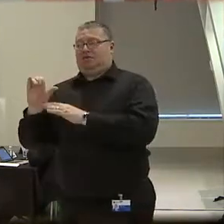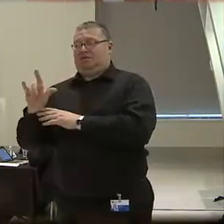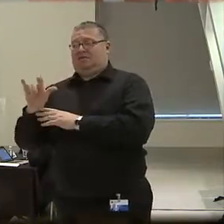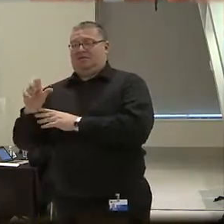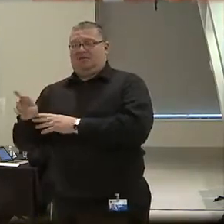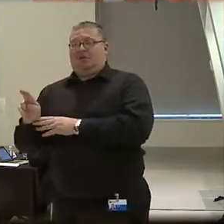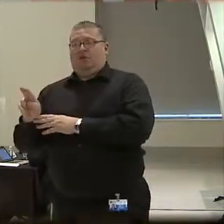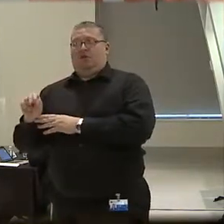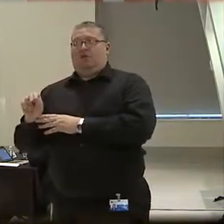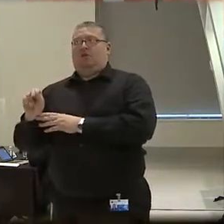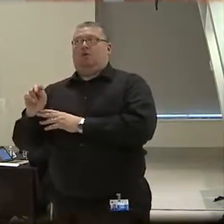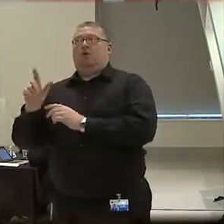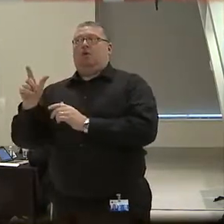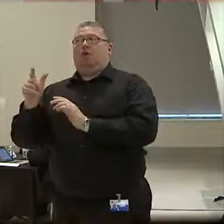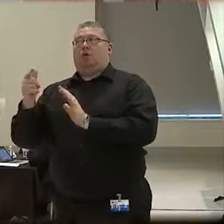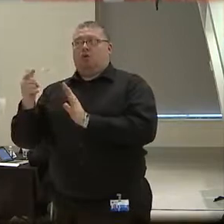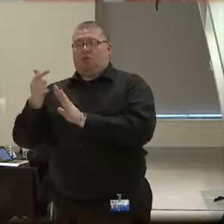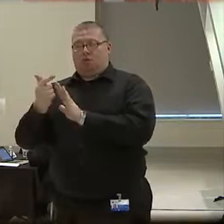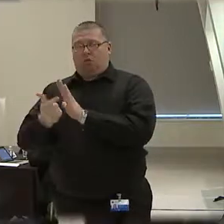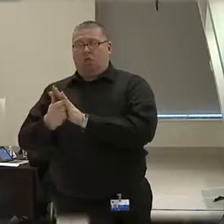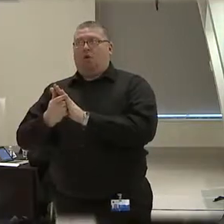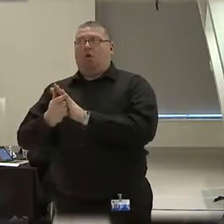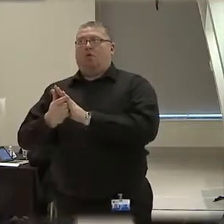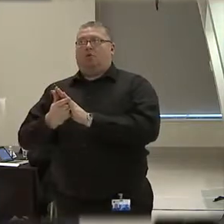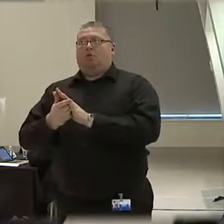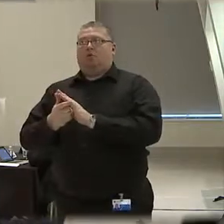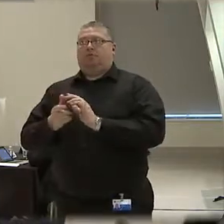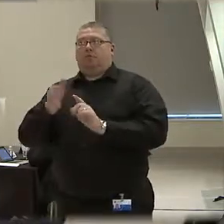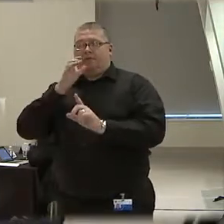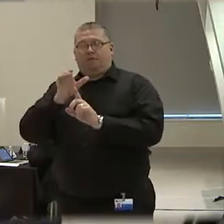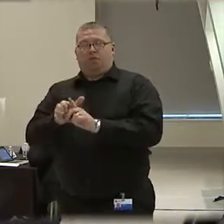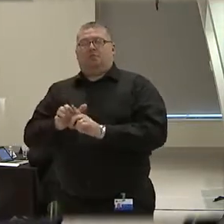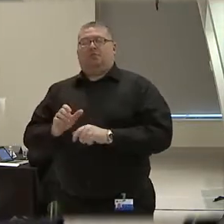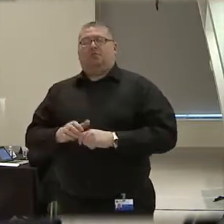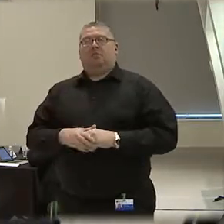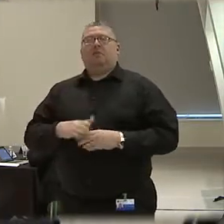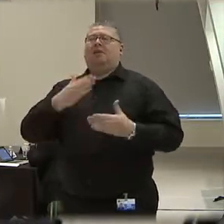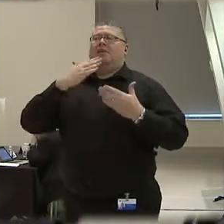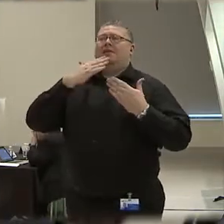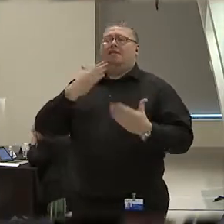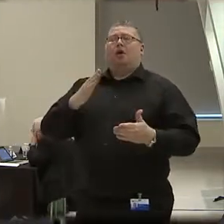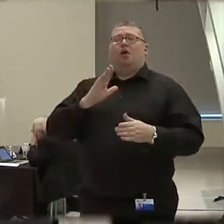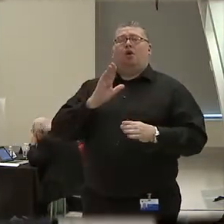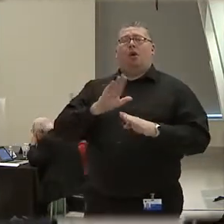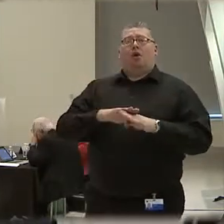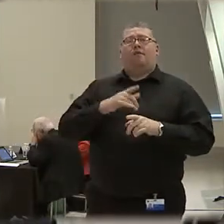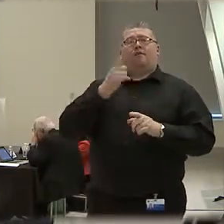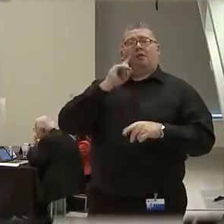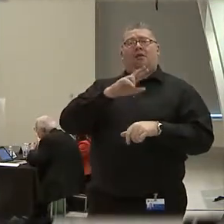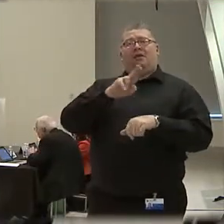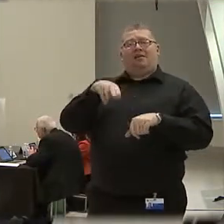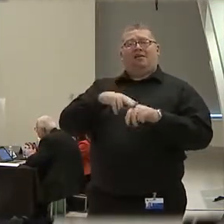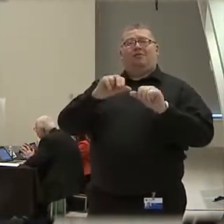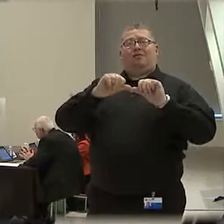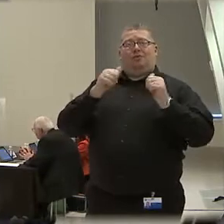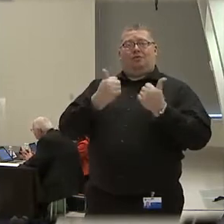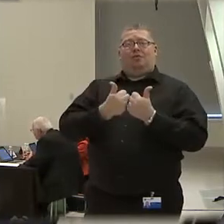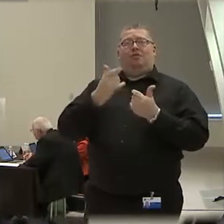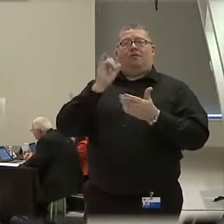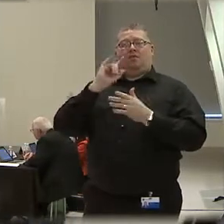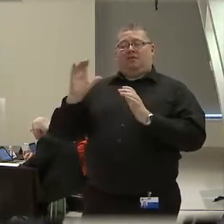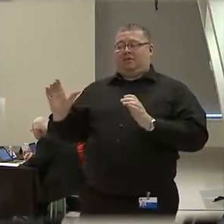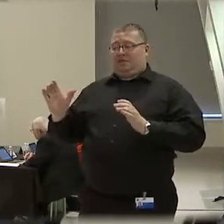Law Enforcement. Thank you. On behalf of the National Association for Civilian Oversight of Law